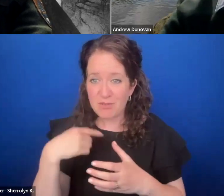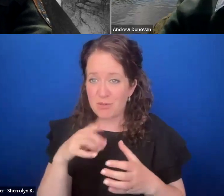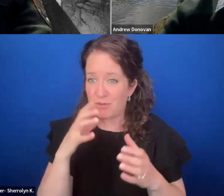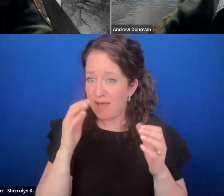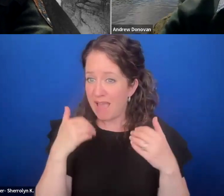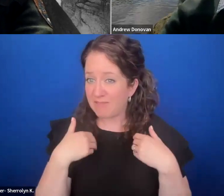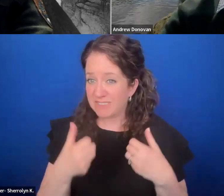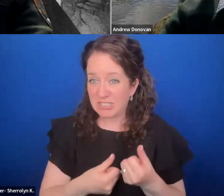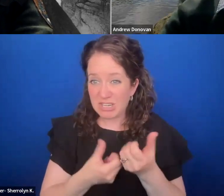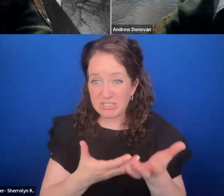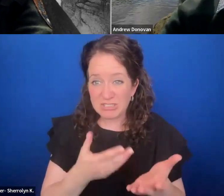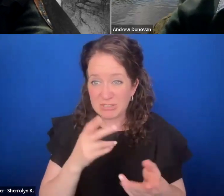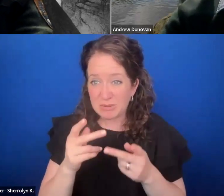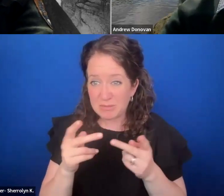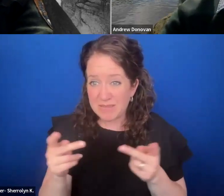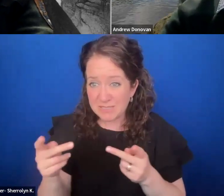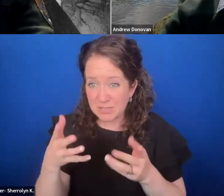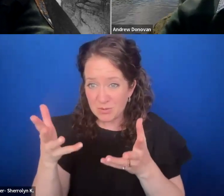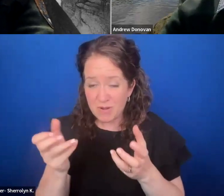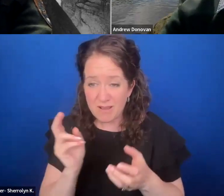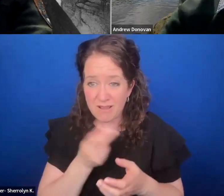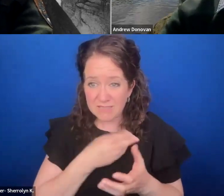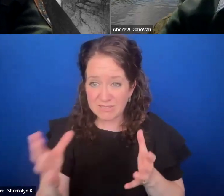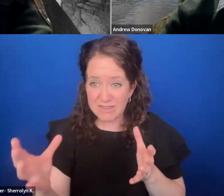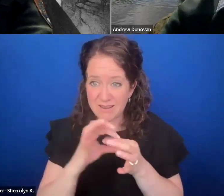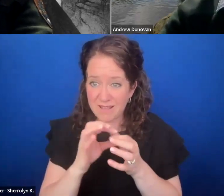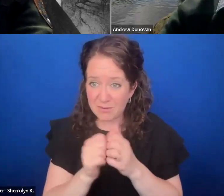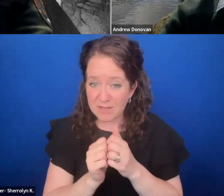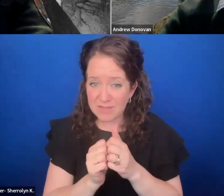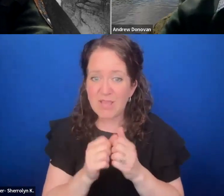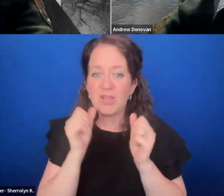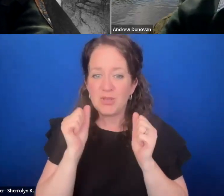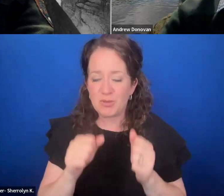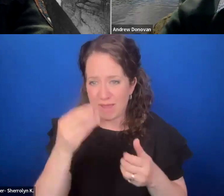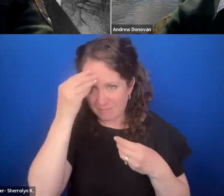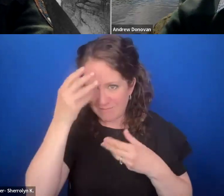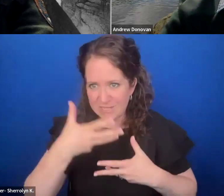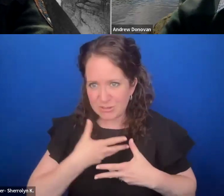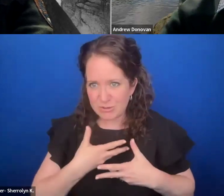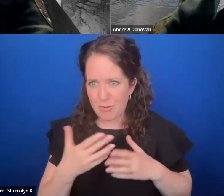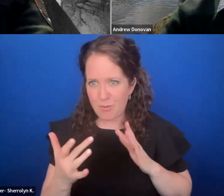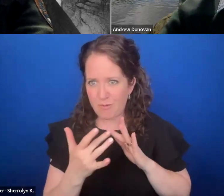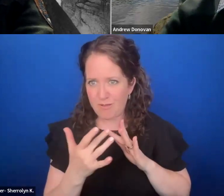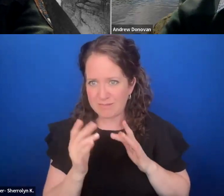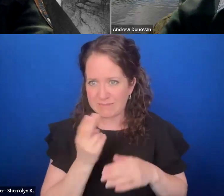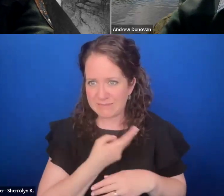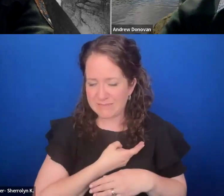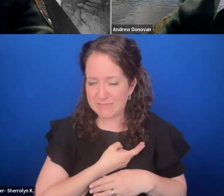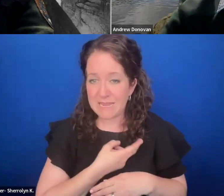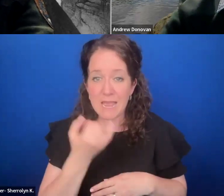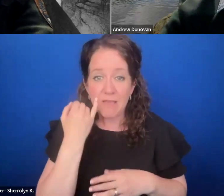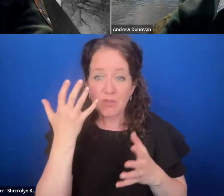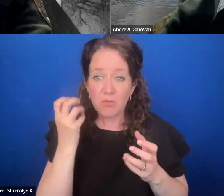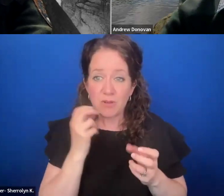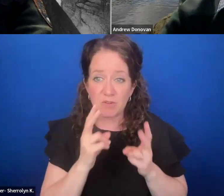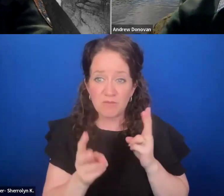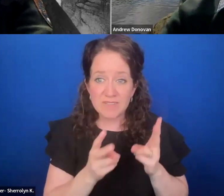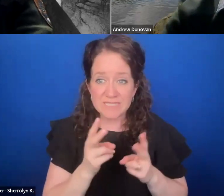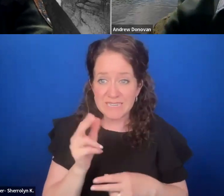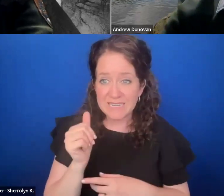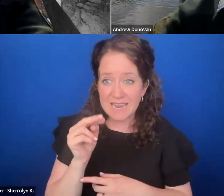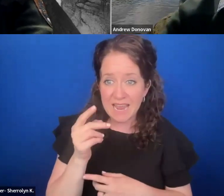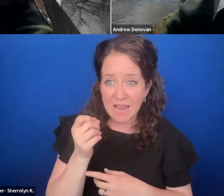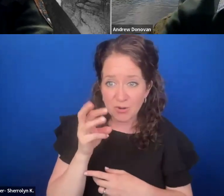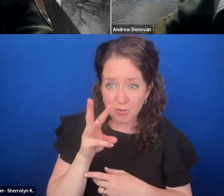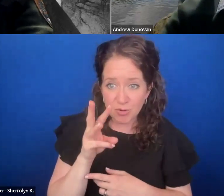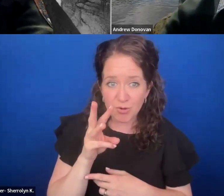would love for us to connect with, please feel free to reach out. And if you want to visit Andrew and his colleagues